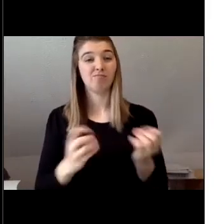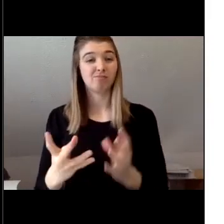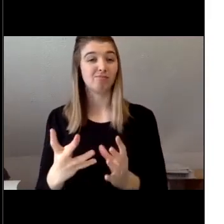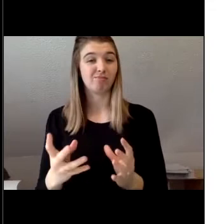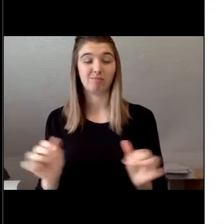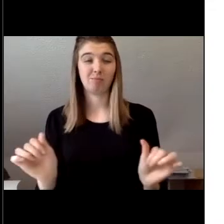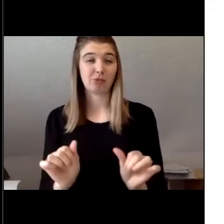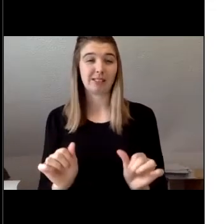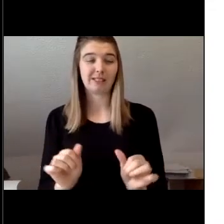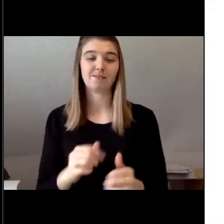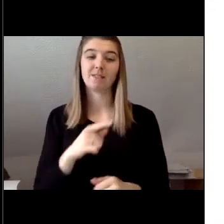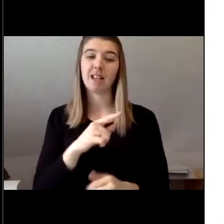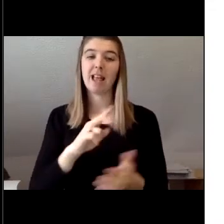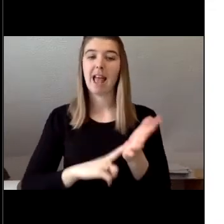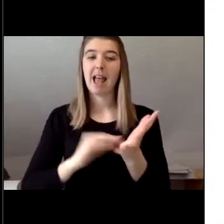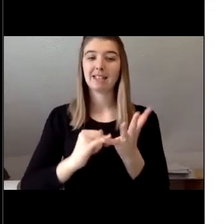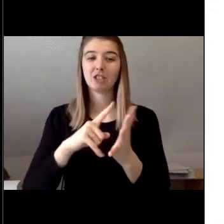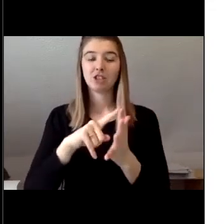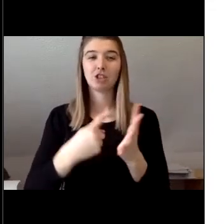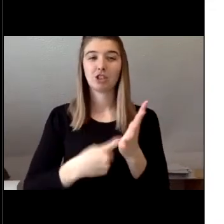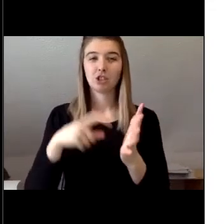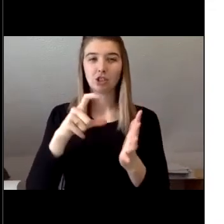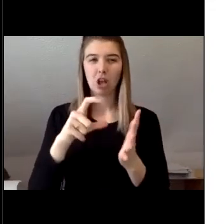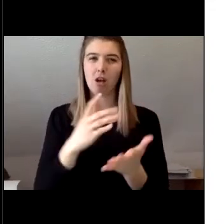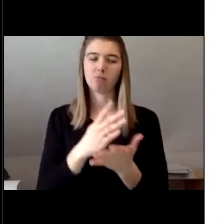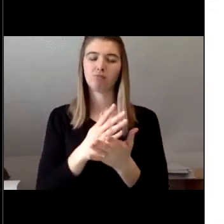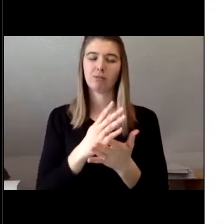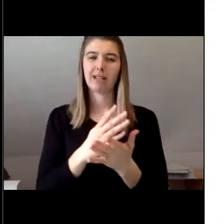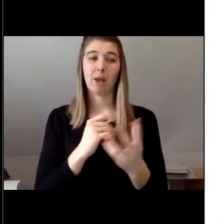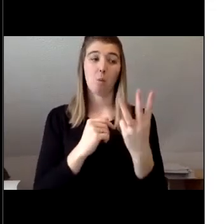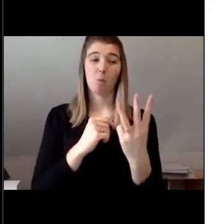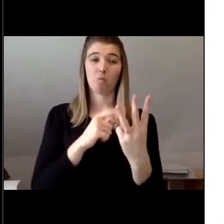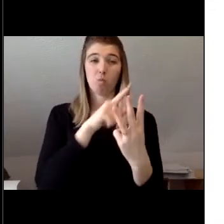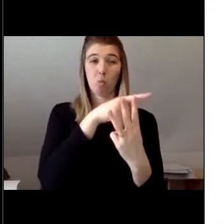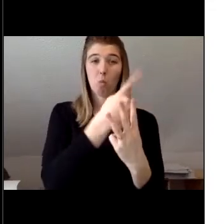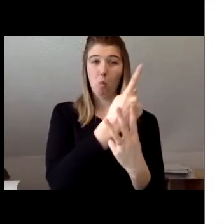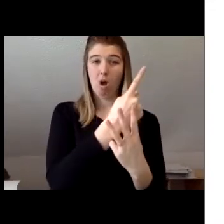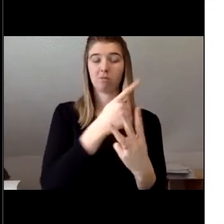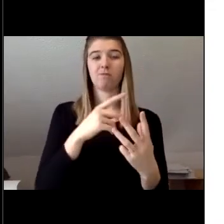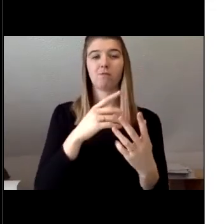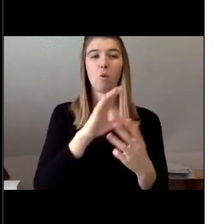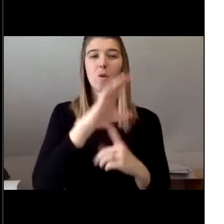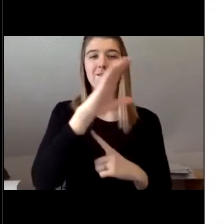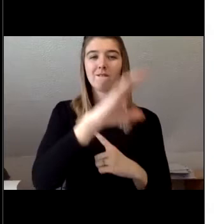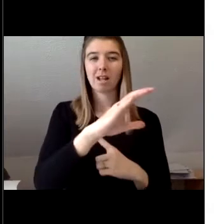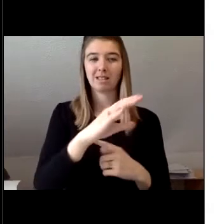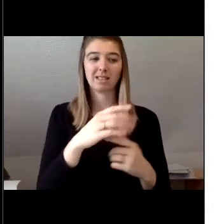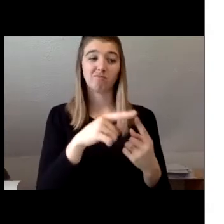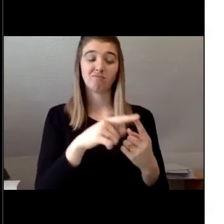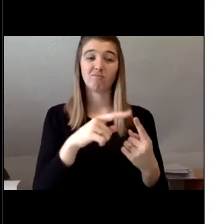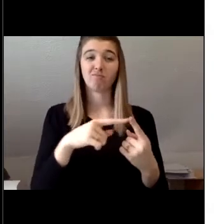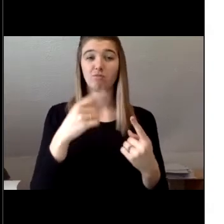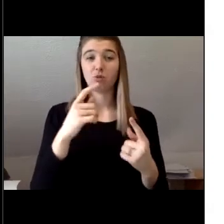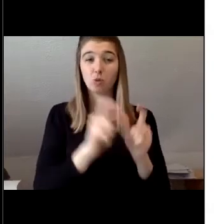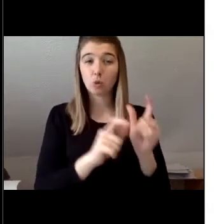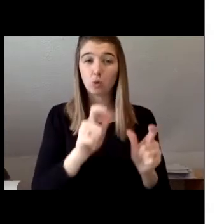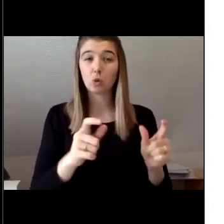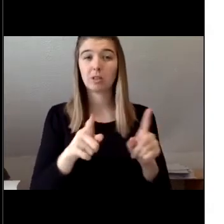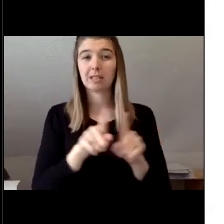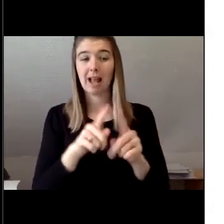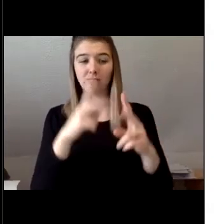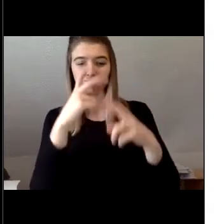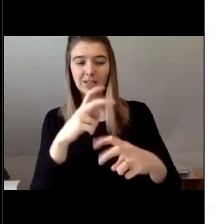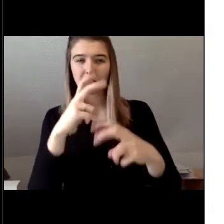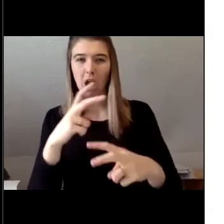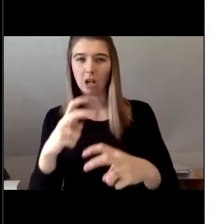funding agencies for scientific research in Canada. We provide grants and scholarships to students and researchers across the range of